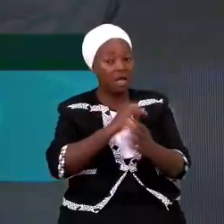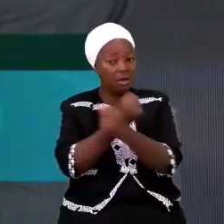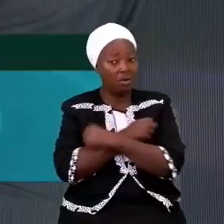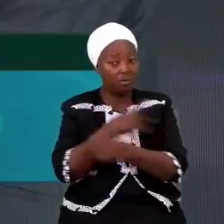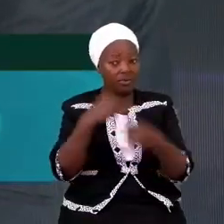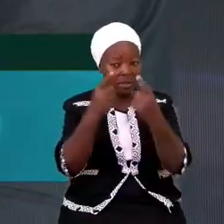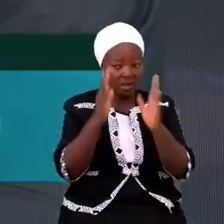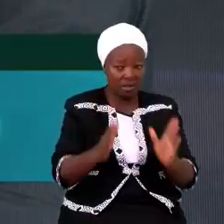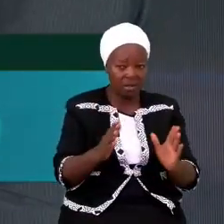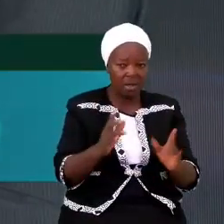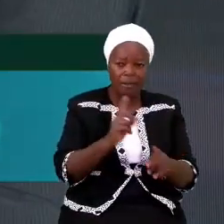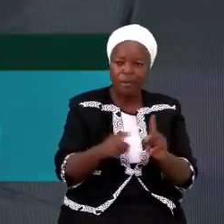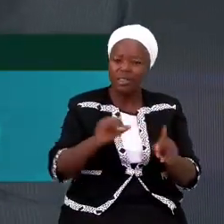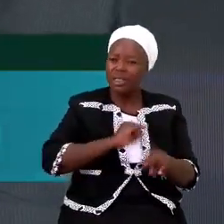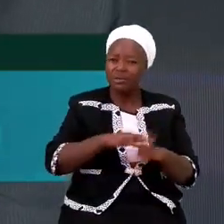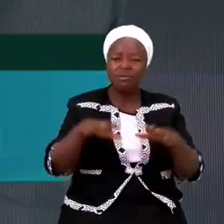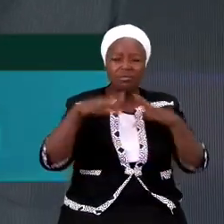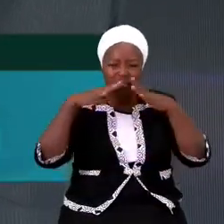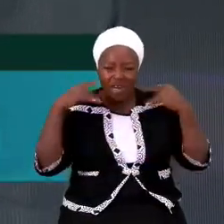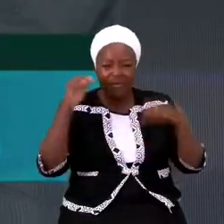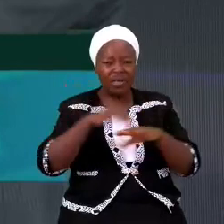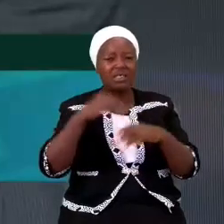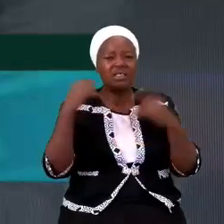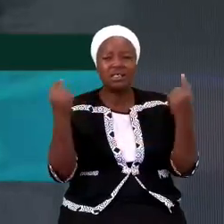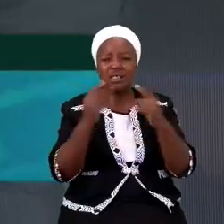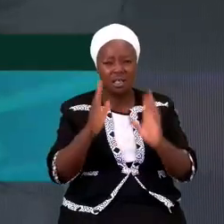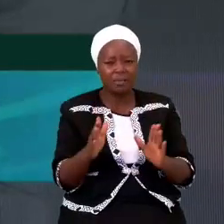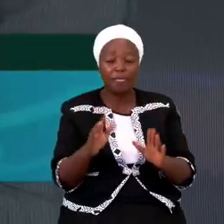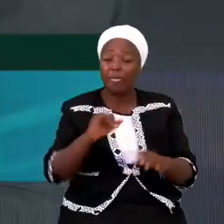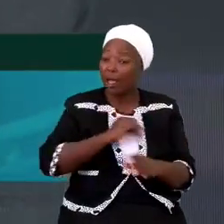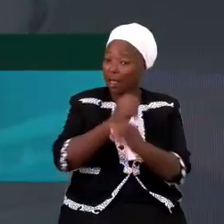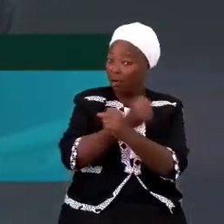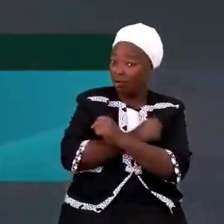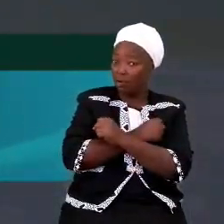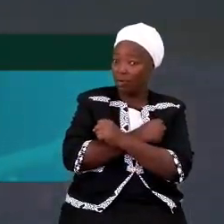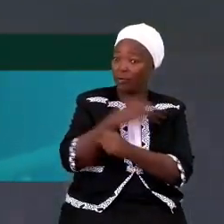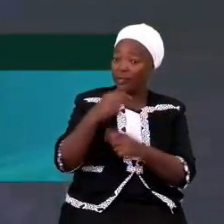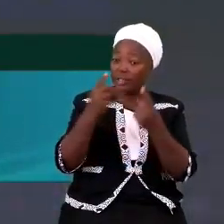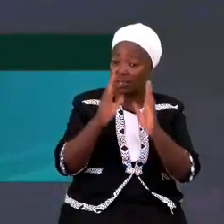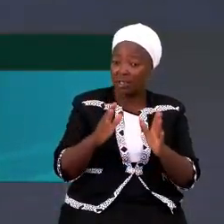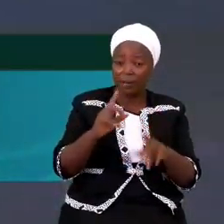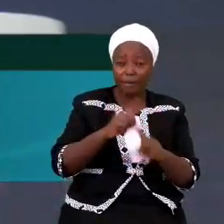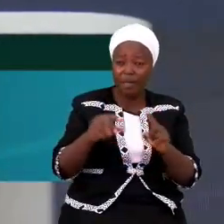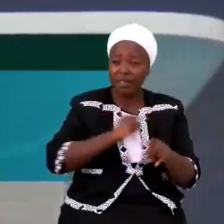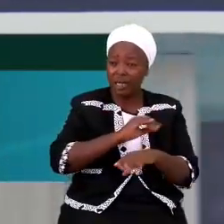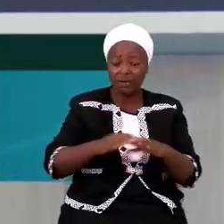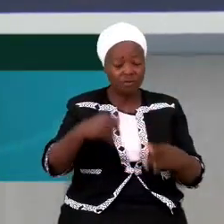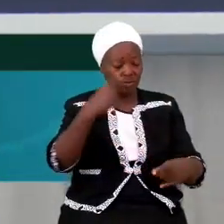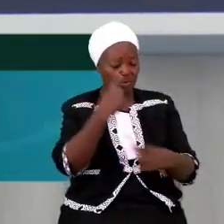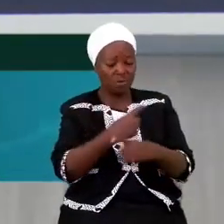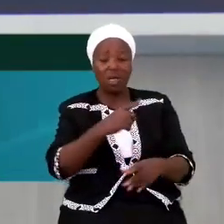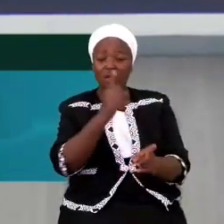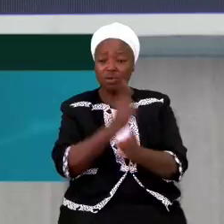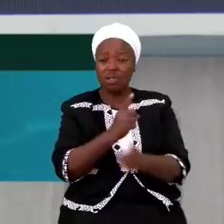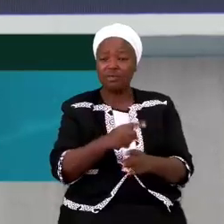I don't justify his sinfulness. I love the sinner, but I don't pet him, and